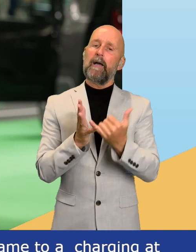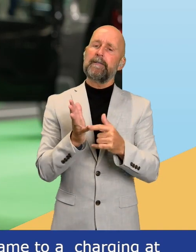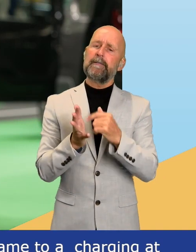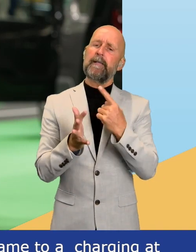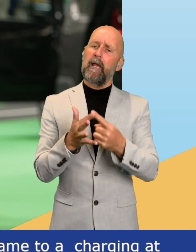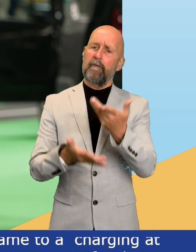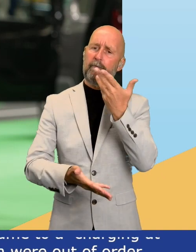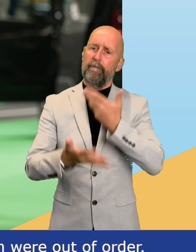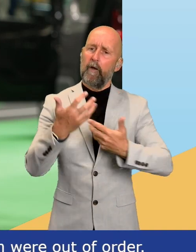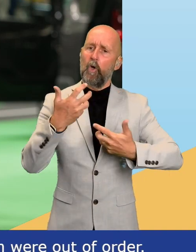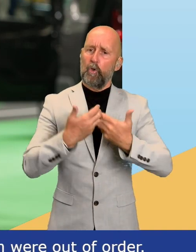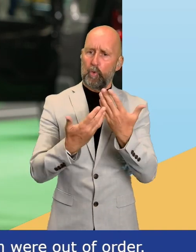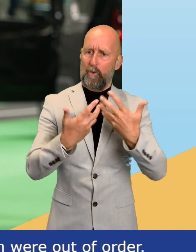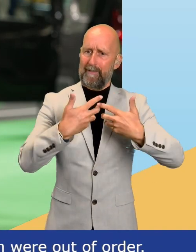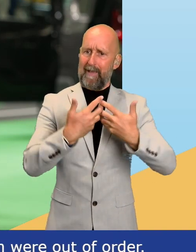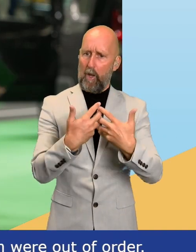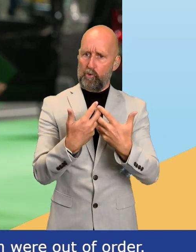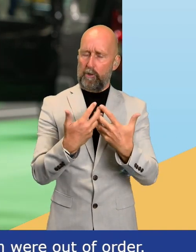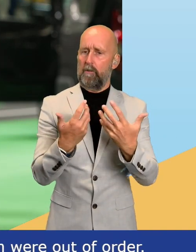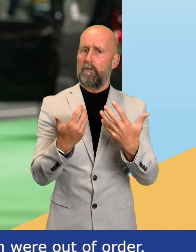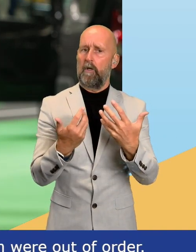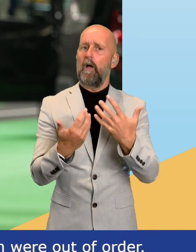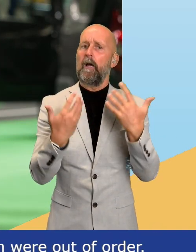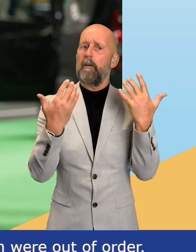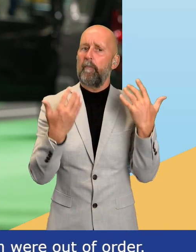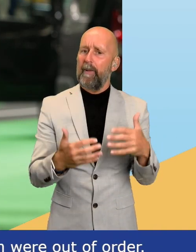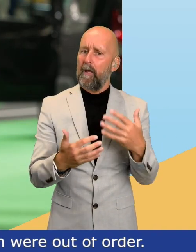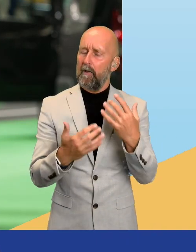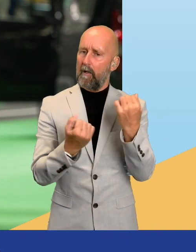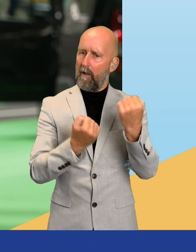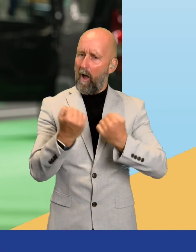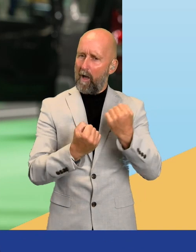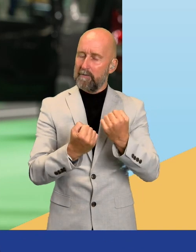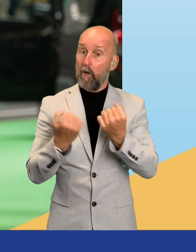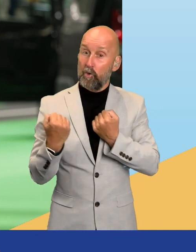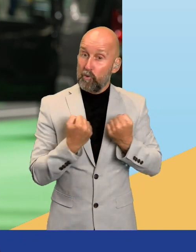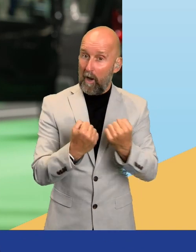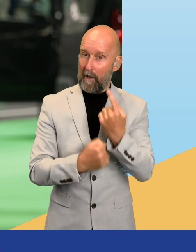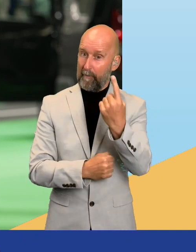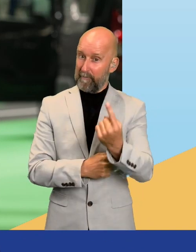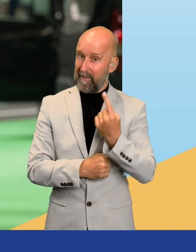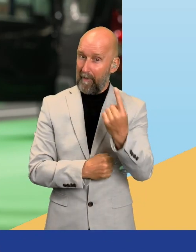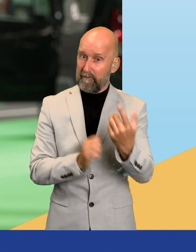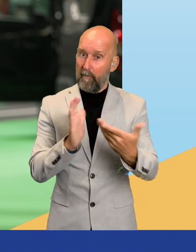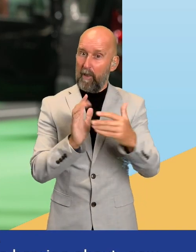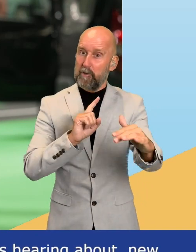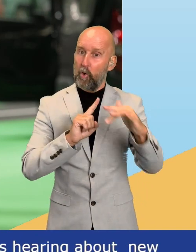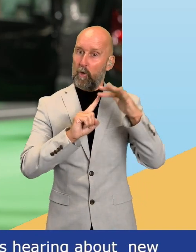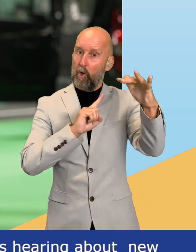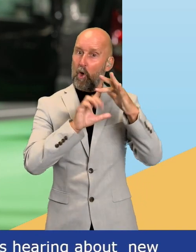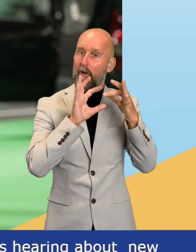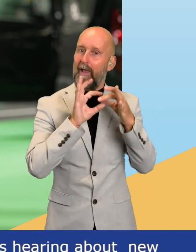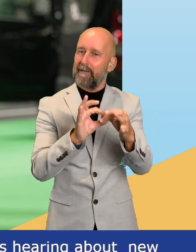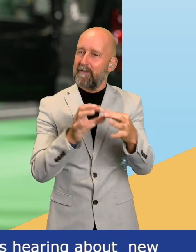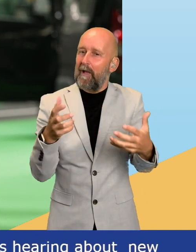always hearing about new technologies on cars, and I've heard about autonomous vehicles and new connectivity features. Can you tell us a